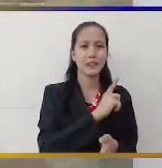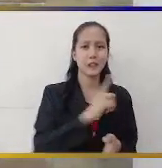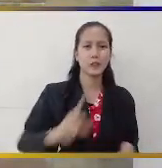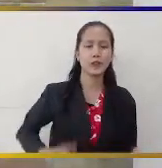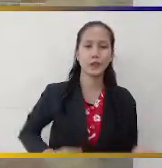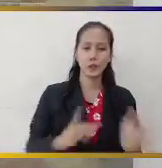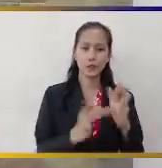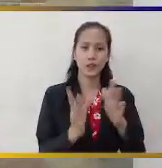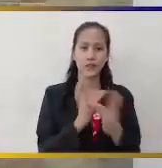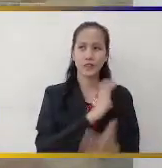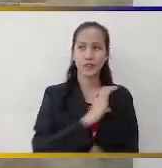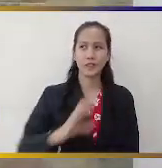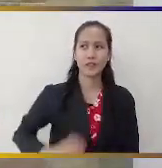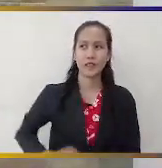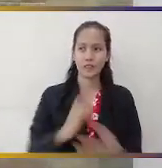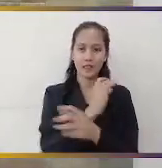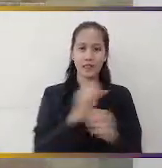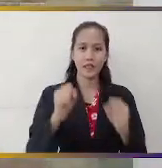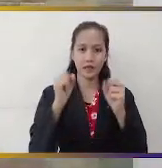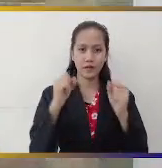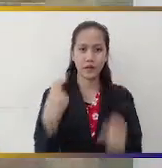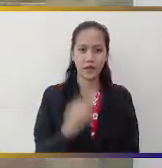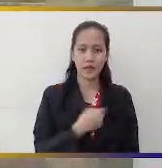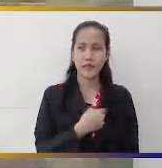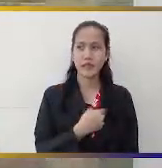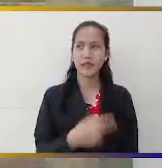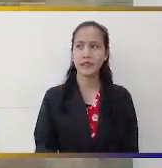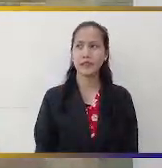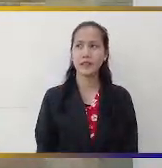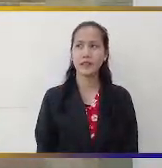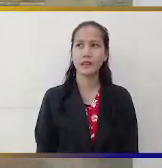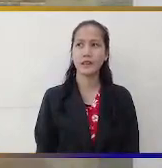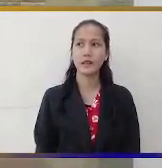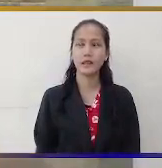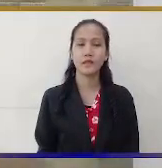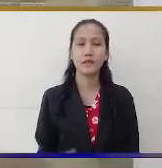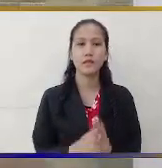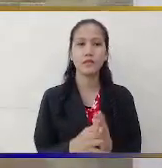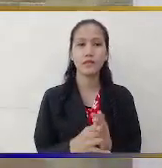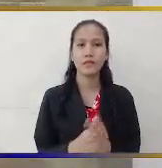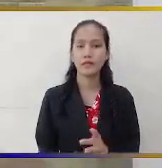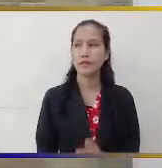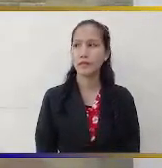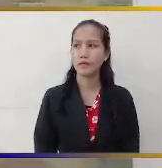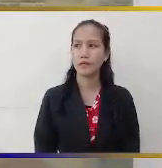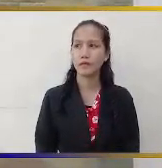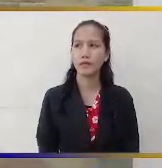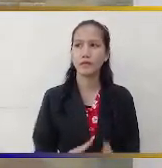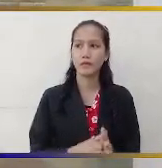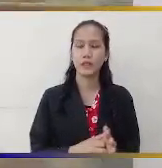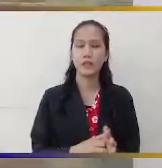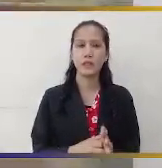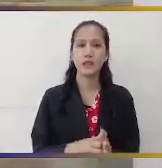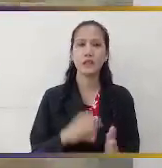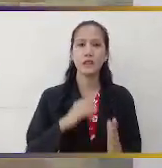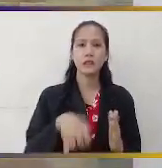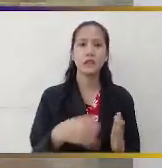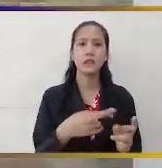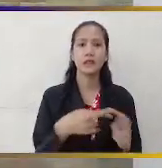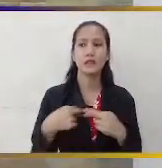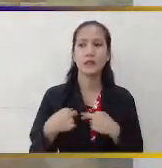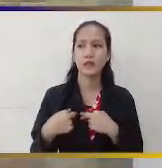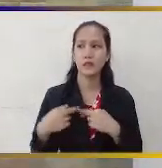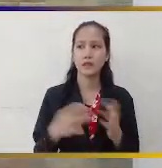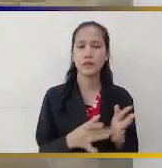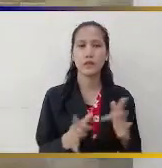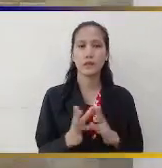saving you as the regalo ng Dios, the gift of God, libra, a free gift that you simply receive, humbling yourself